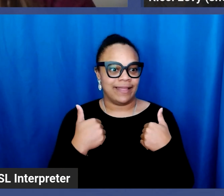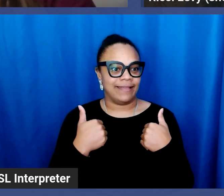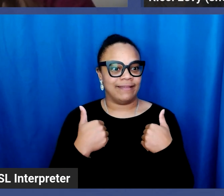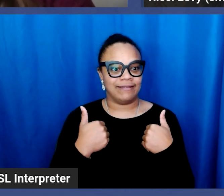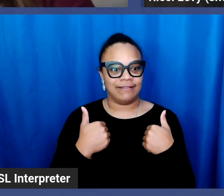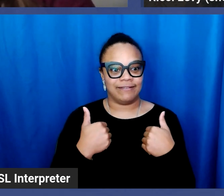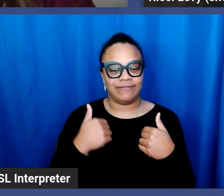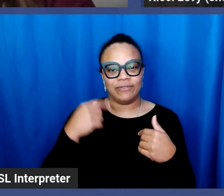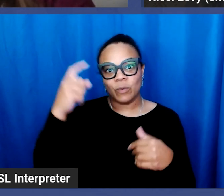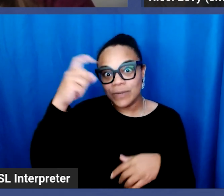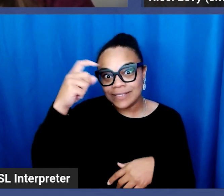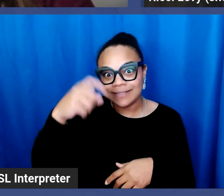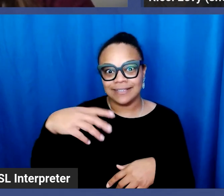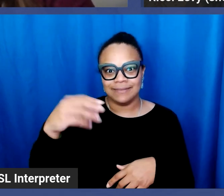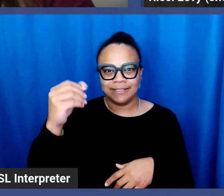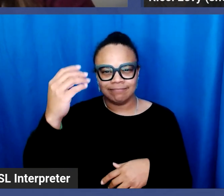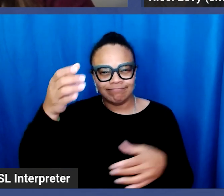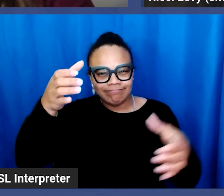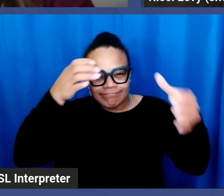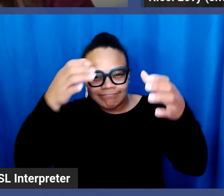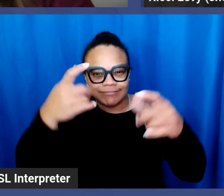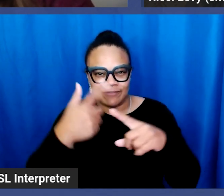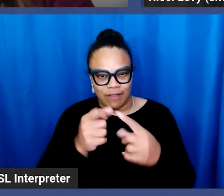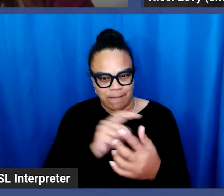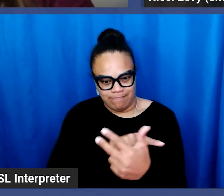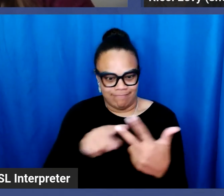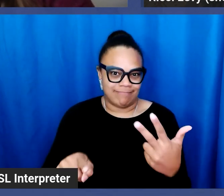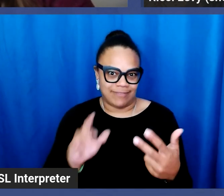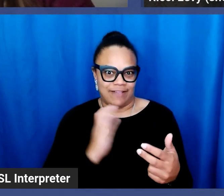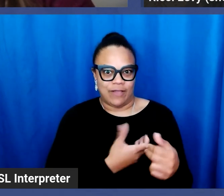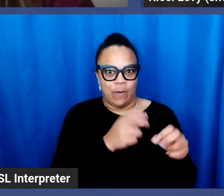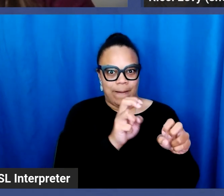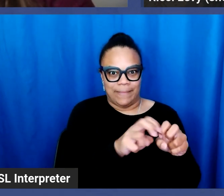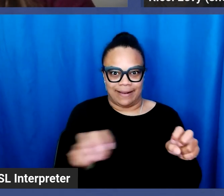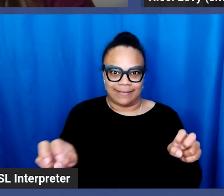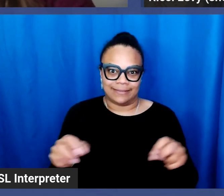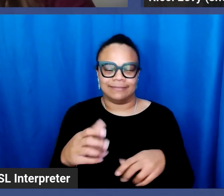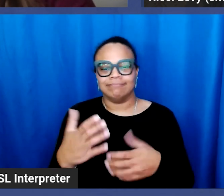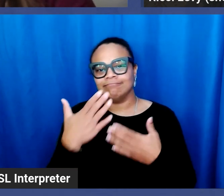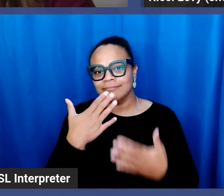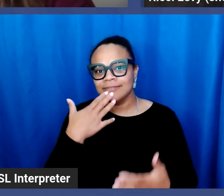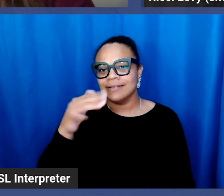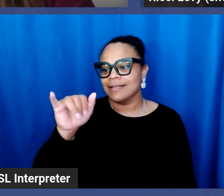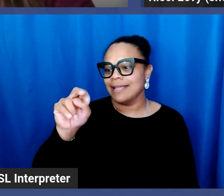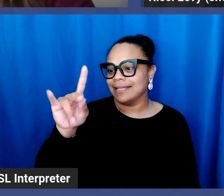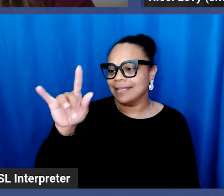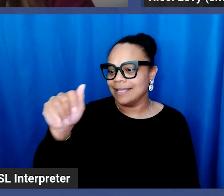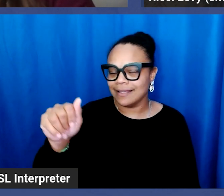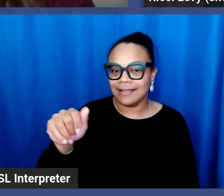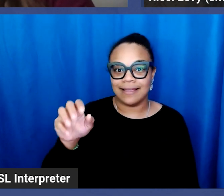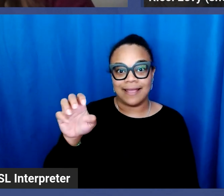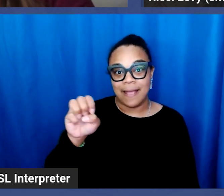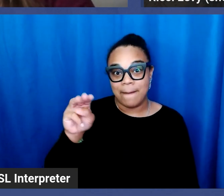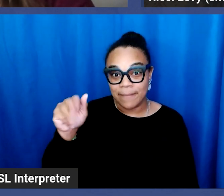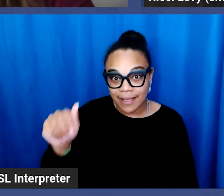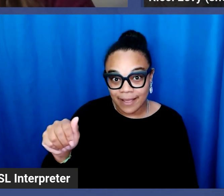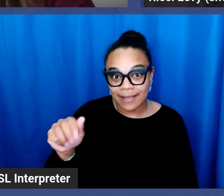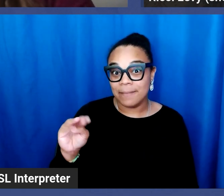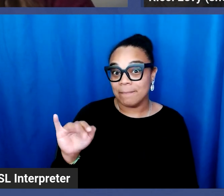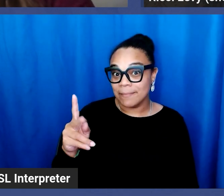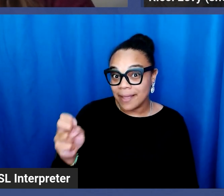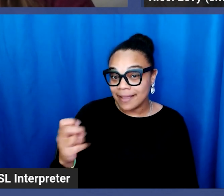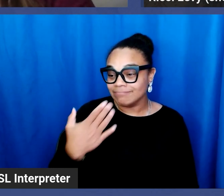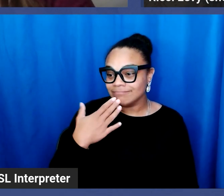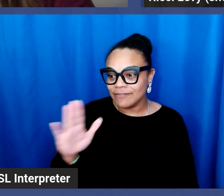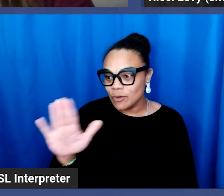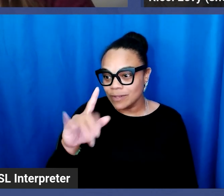the wisdom and insight from all three of our panelists. Thank you so much to India, Emma, and Mike for your time